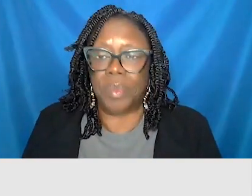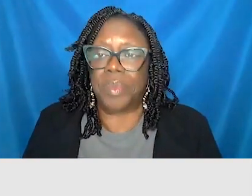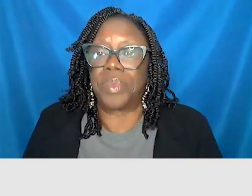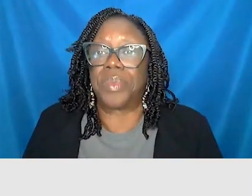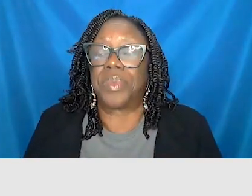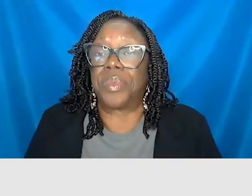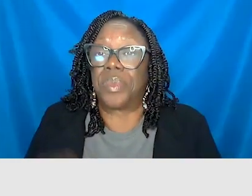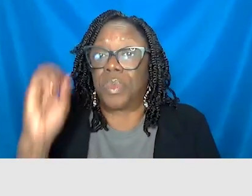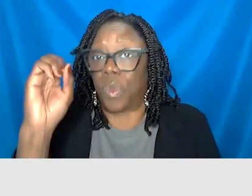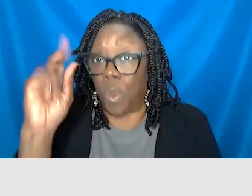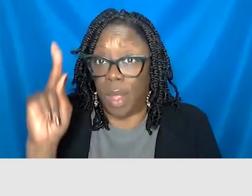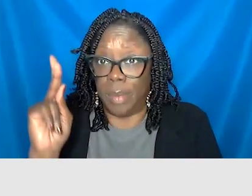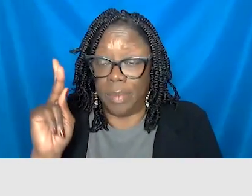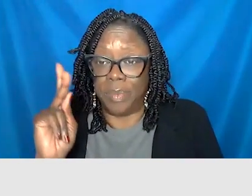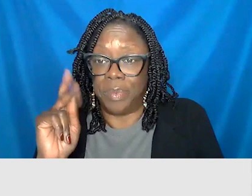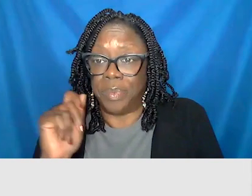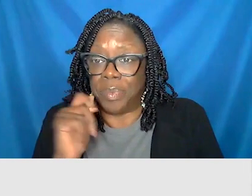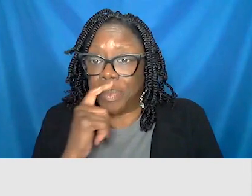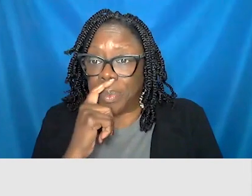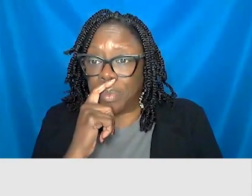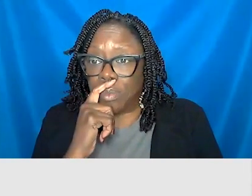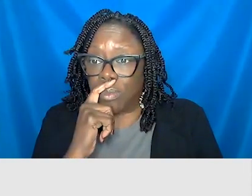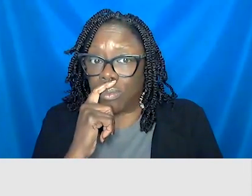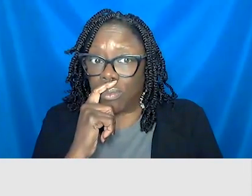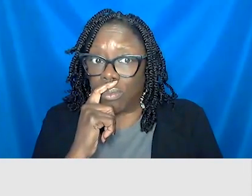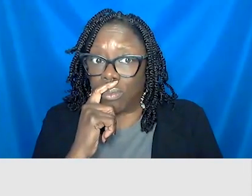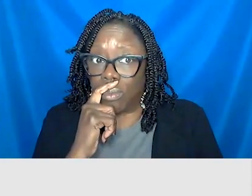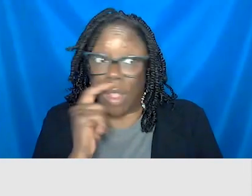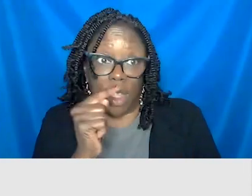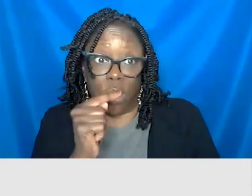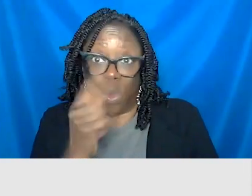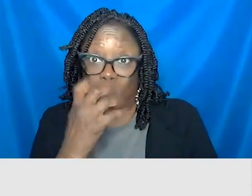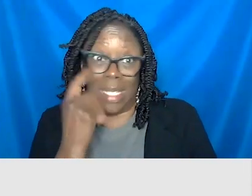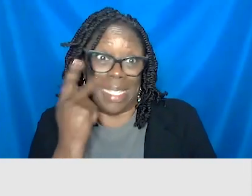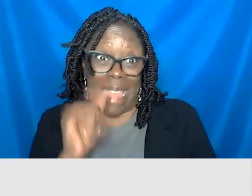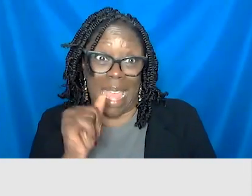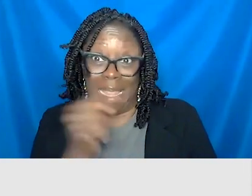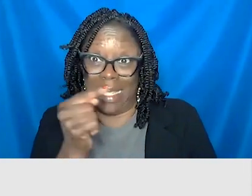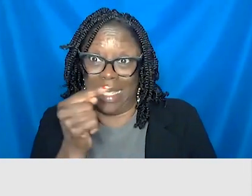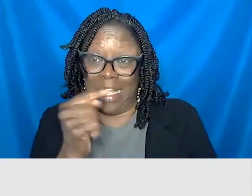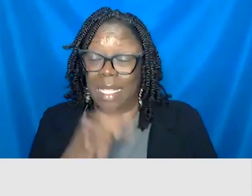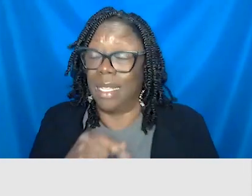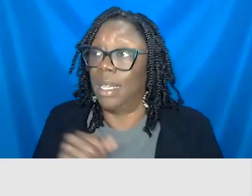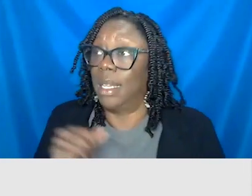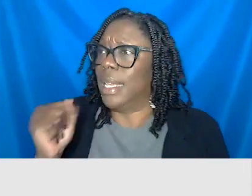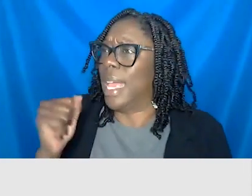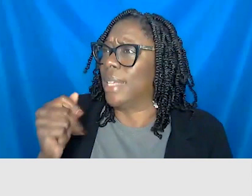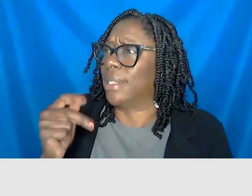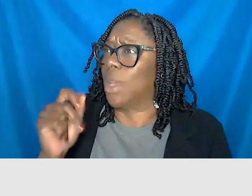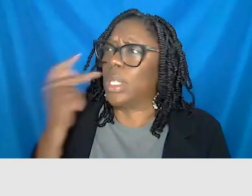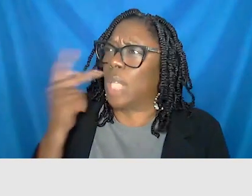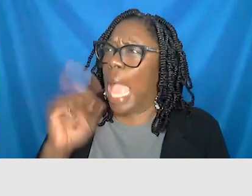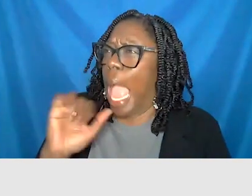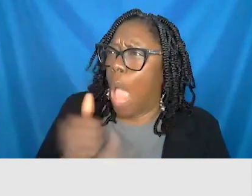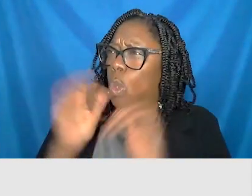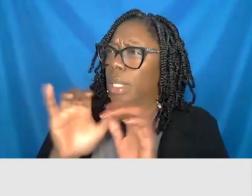Okay, Sure, go for it. is this what you wanted to see? Yeah, I just want Yeah. to see exactly the format of how you did that, that's all. Yeah. And you